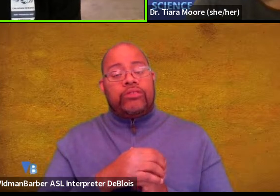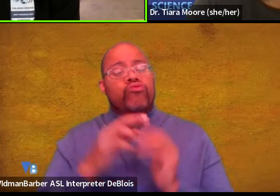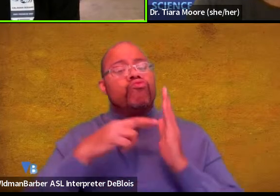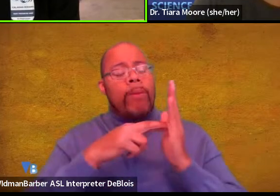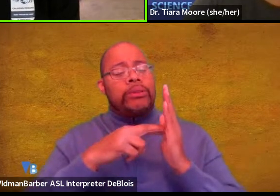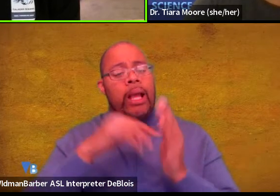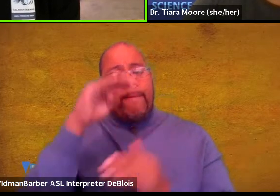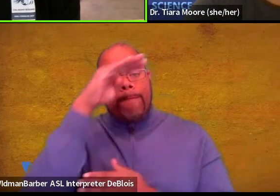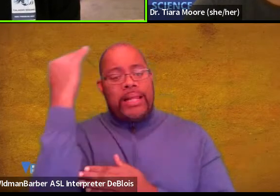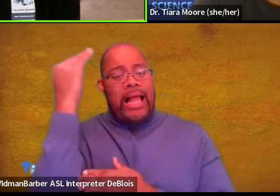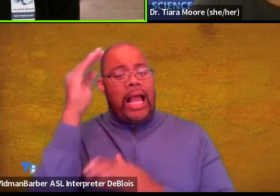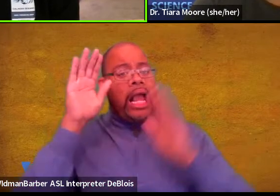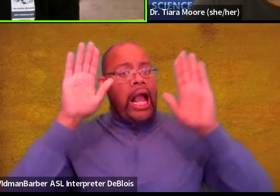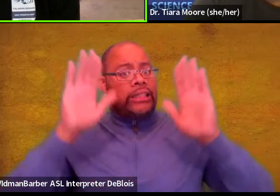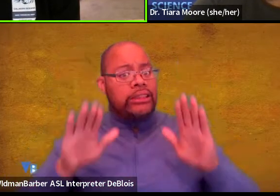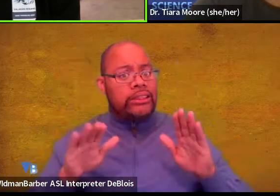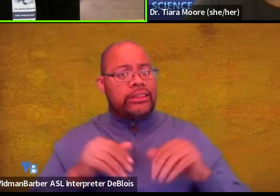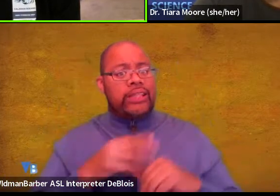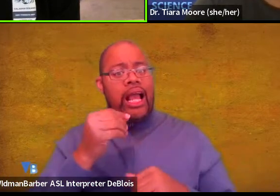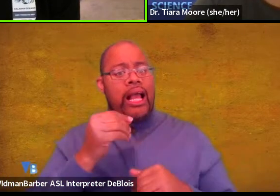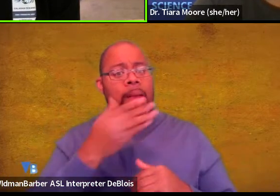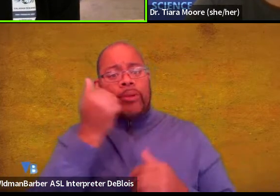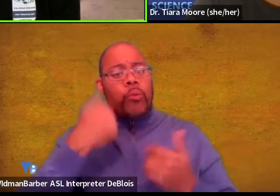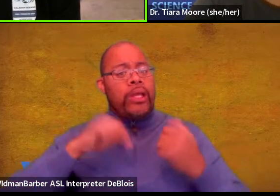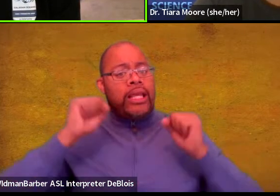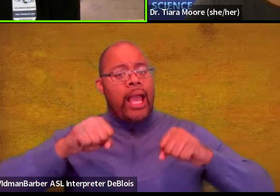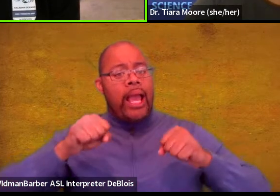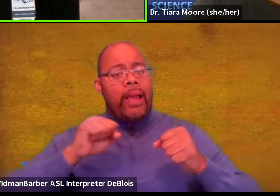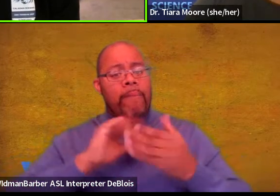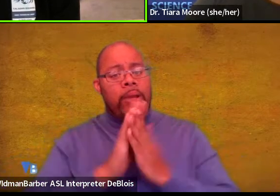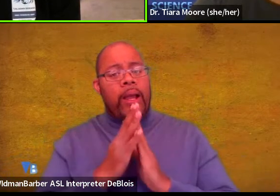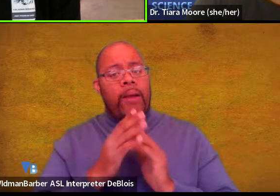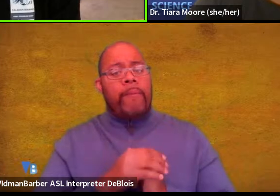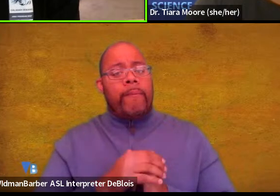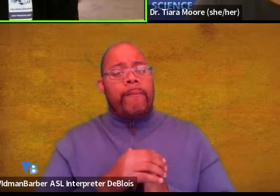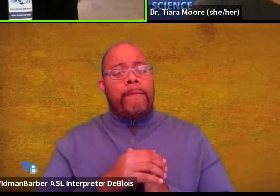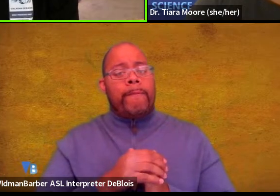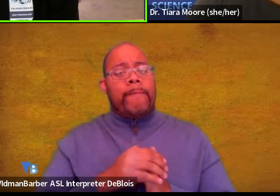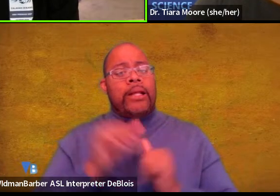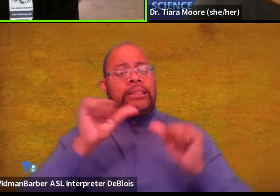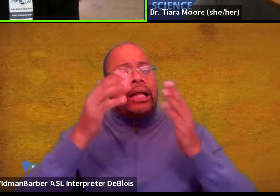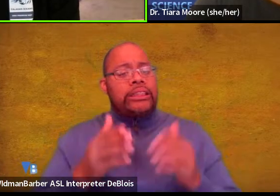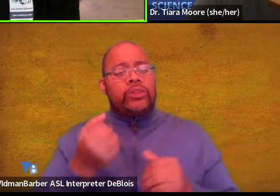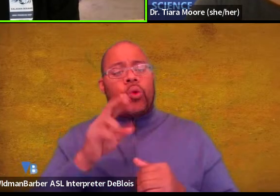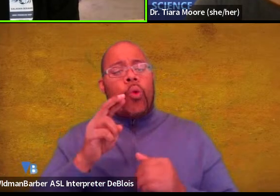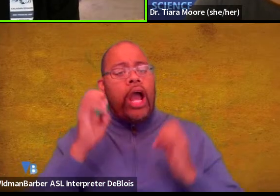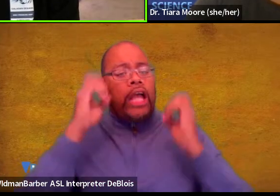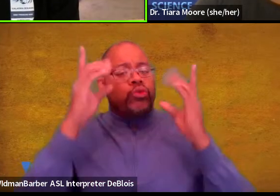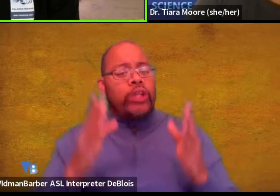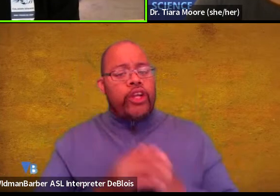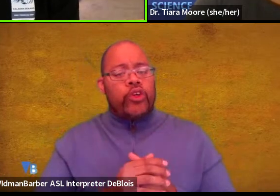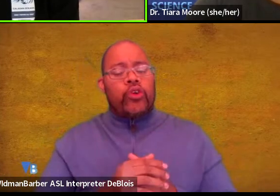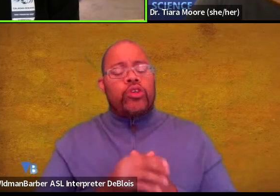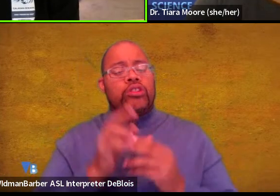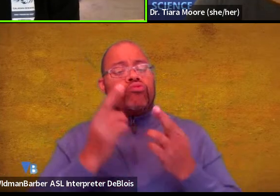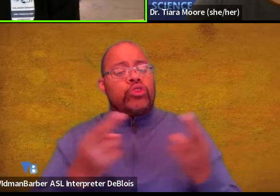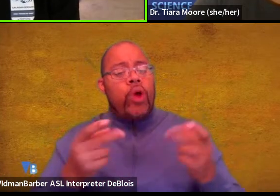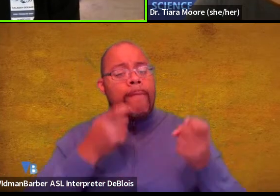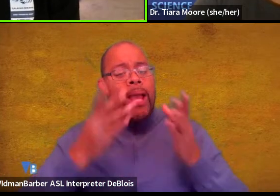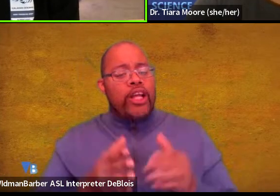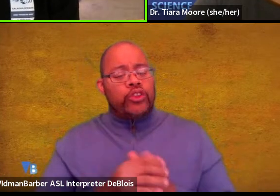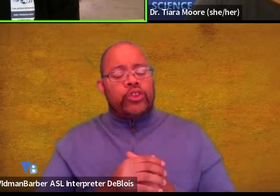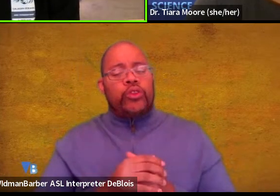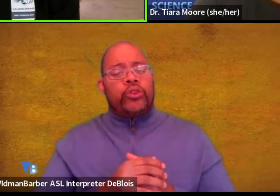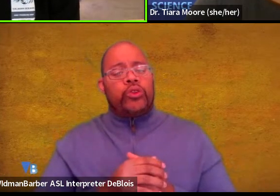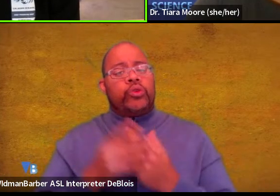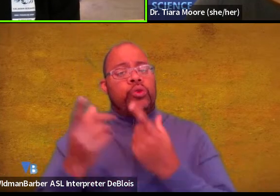represent Black excellence and to be the best that we can be, being a scientist or being an educator or being a resource manager,